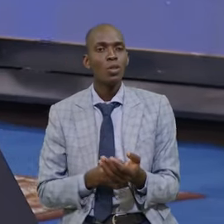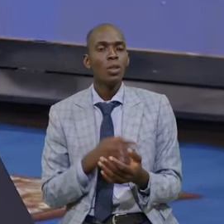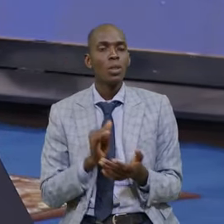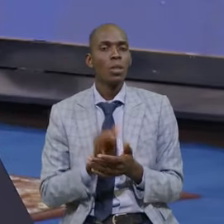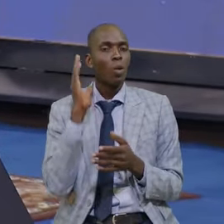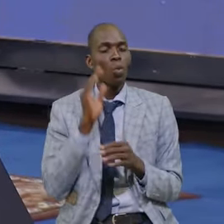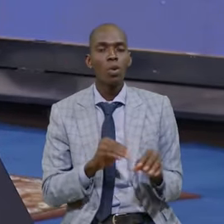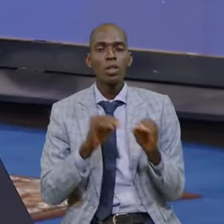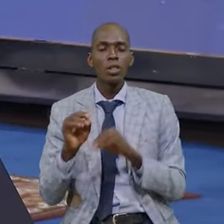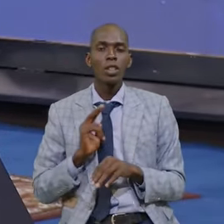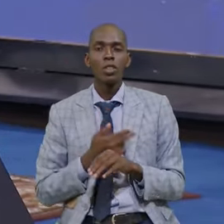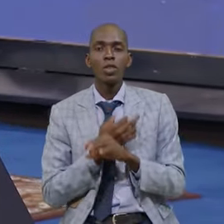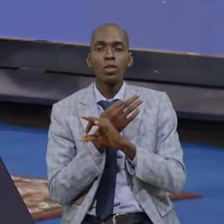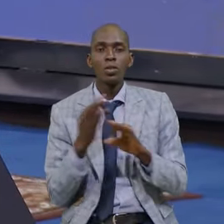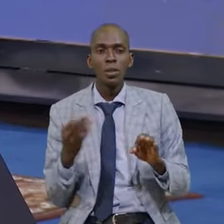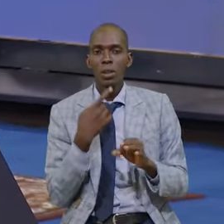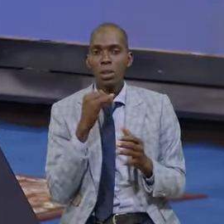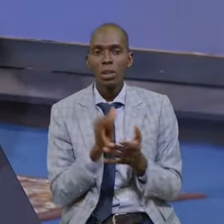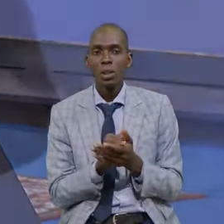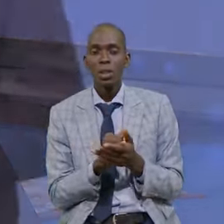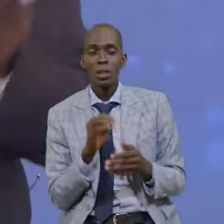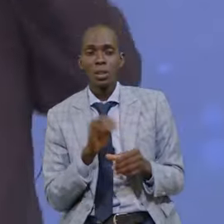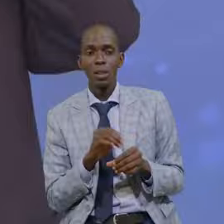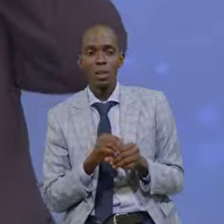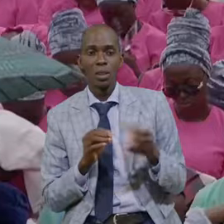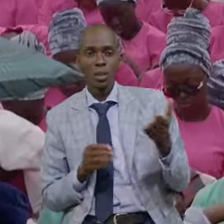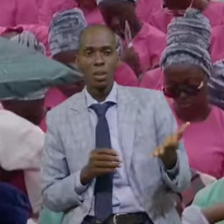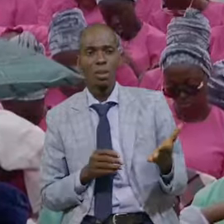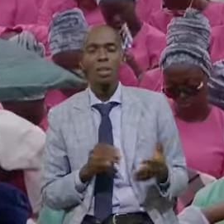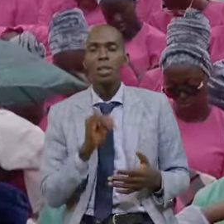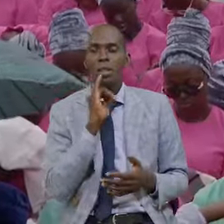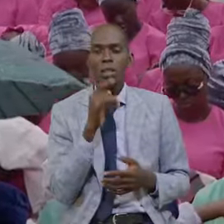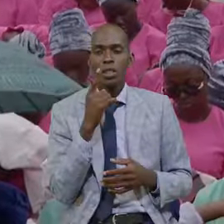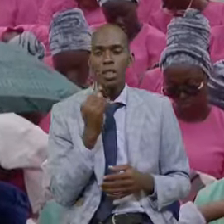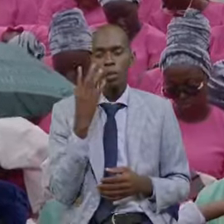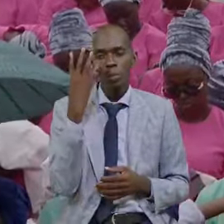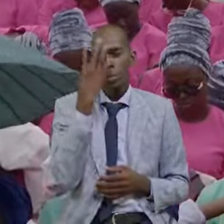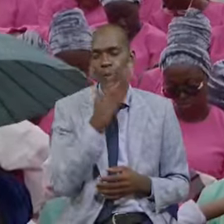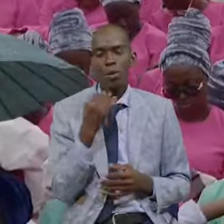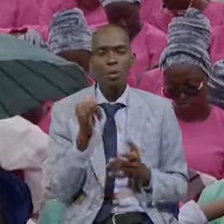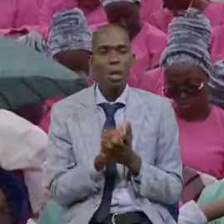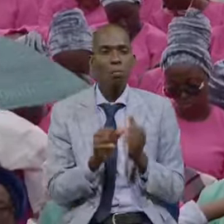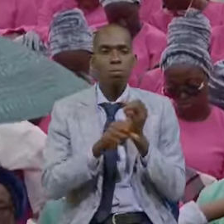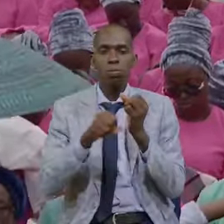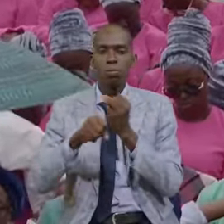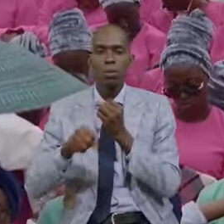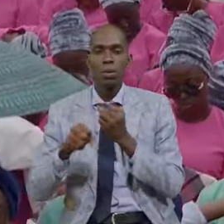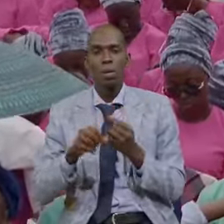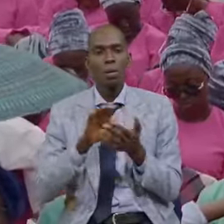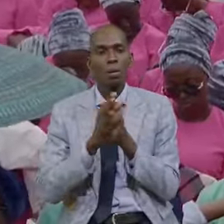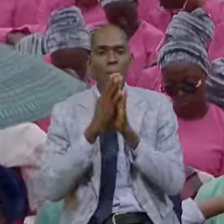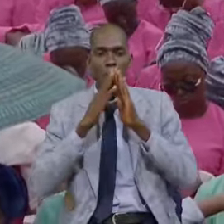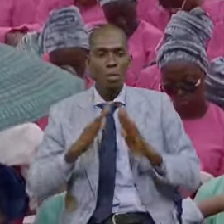It says, therein lies the beauty that publishes peace, that